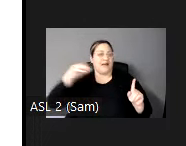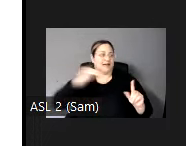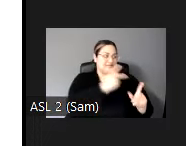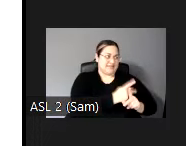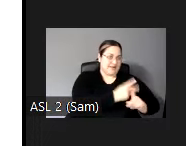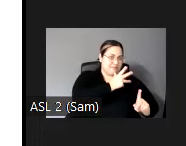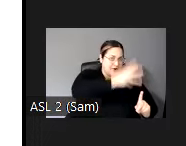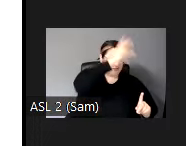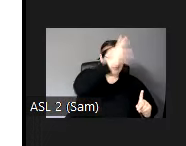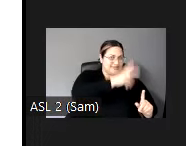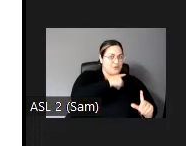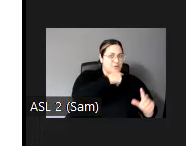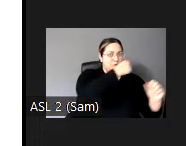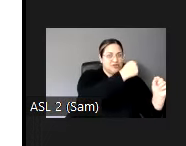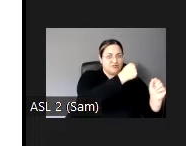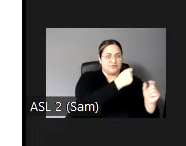years.